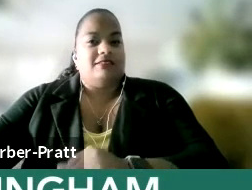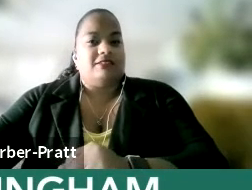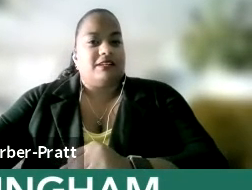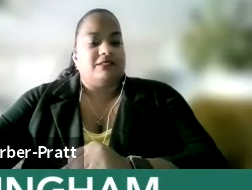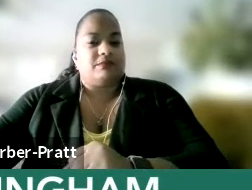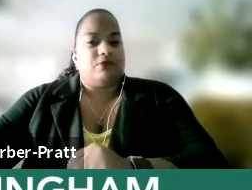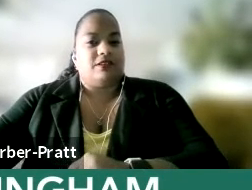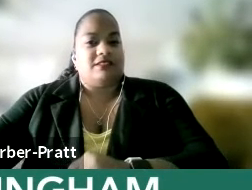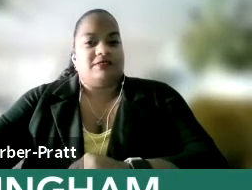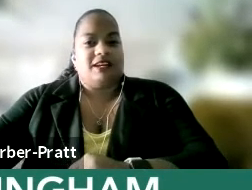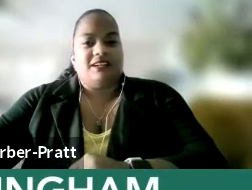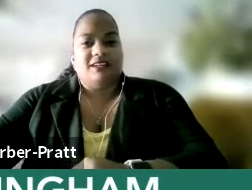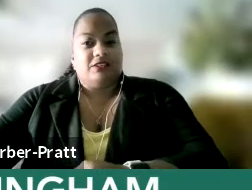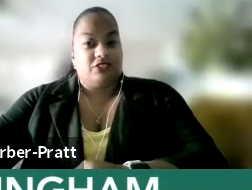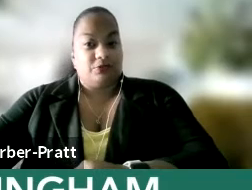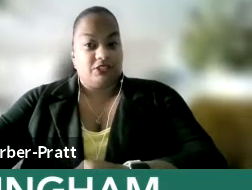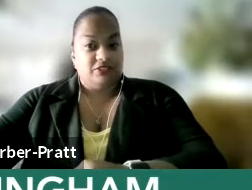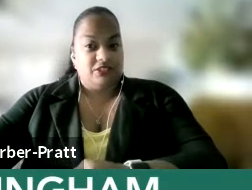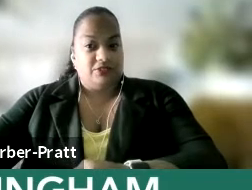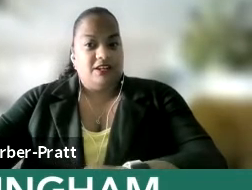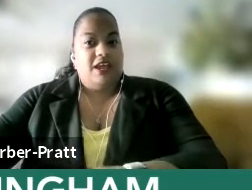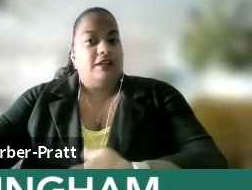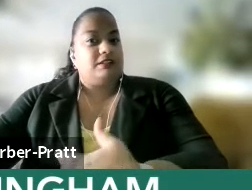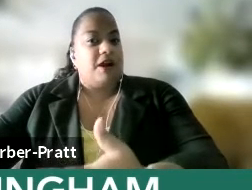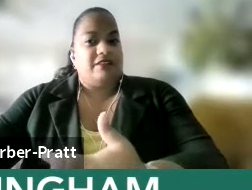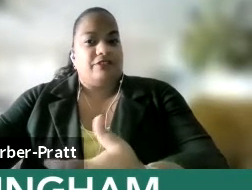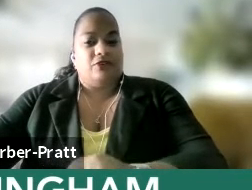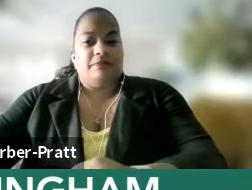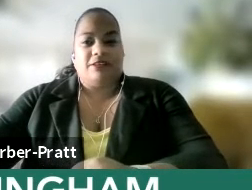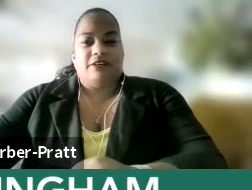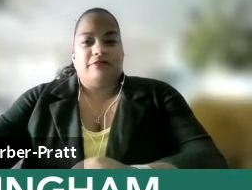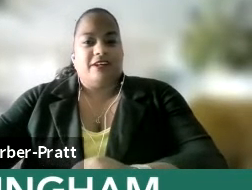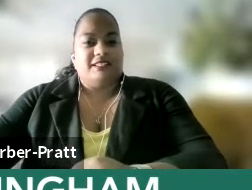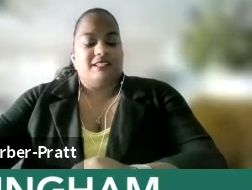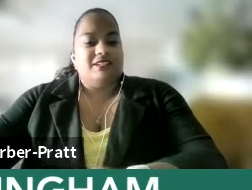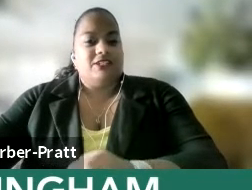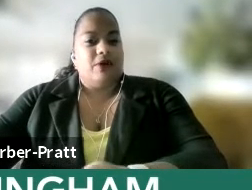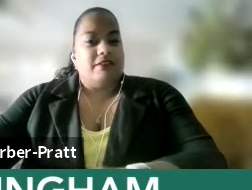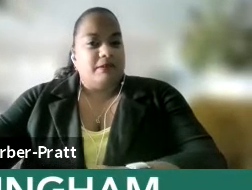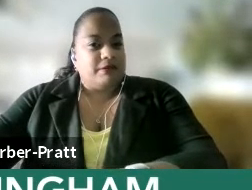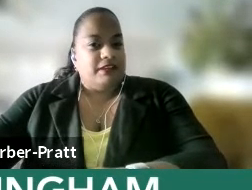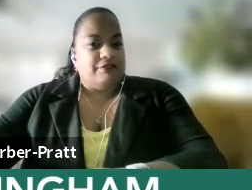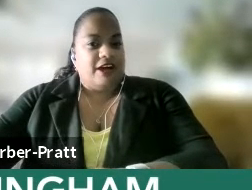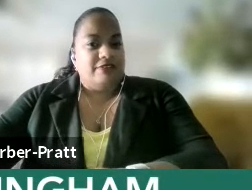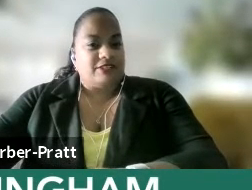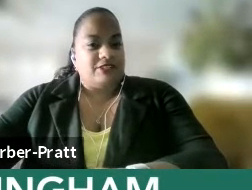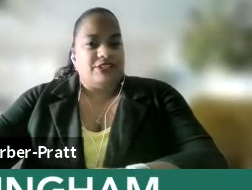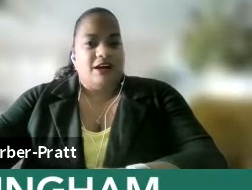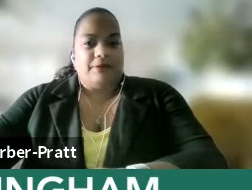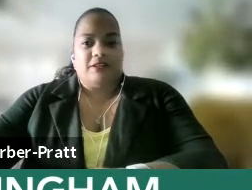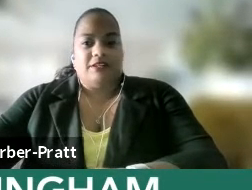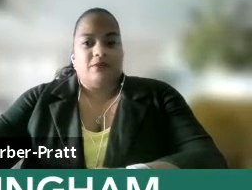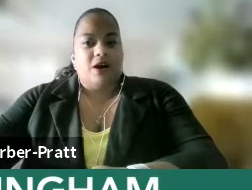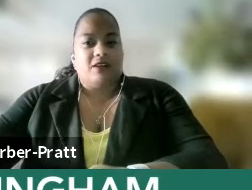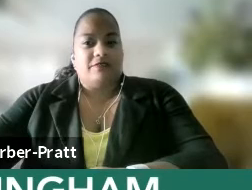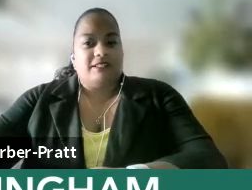whole town goes out to support this event. That's just what you do. And it's part of the whole marathon frenzy. So I remember being 5 years old,